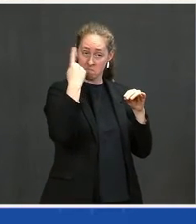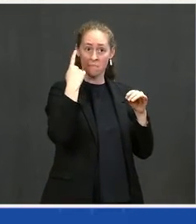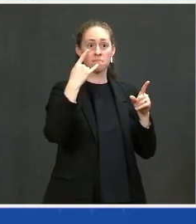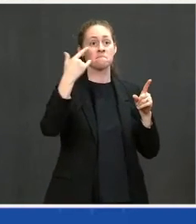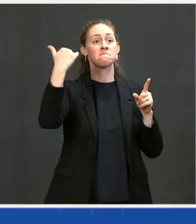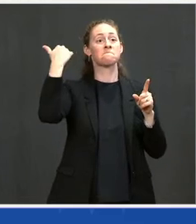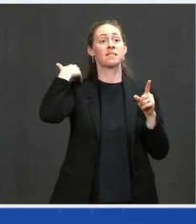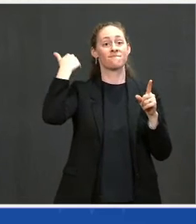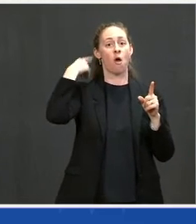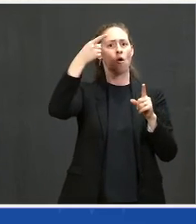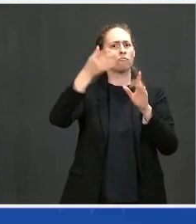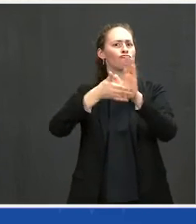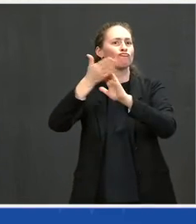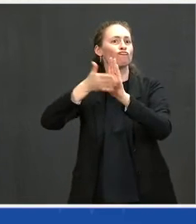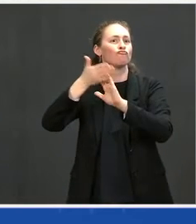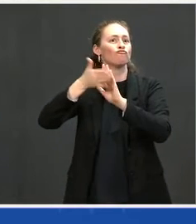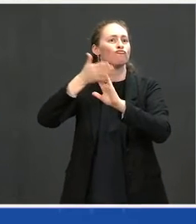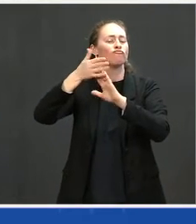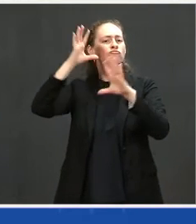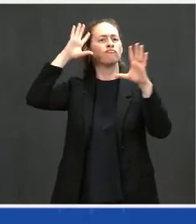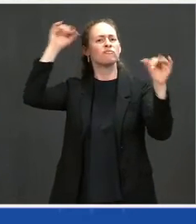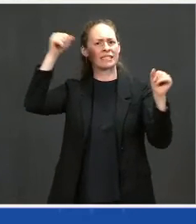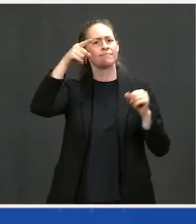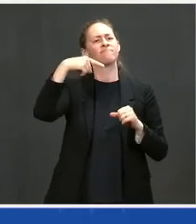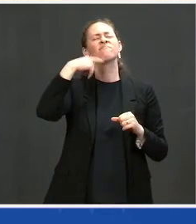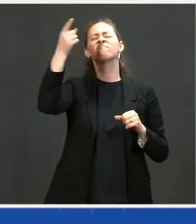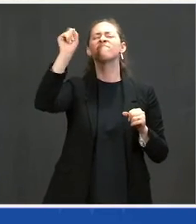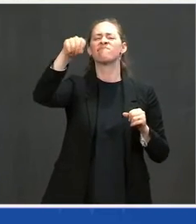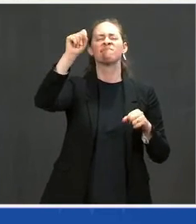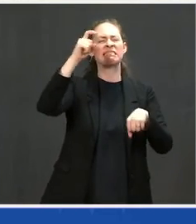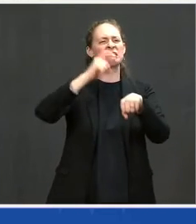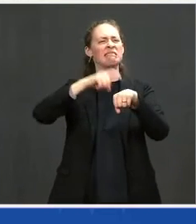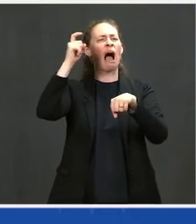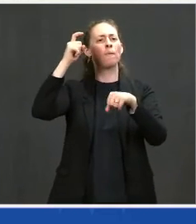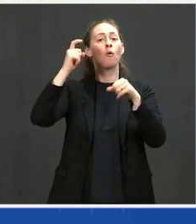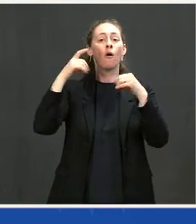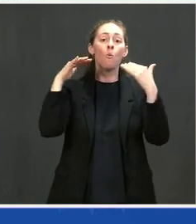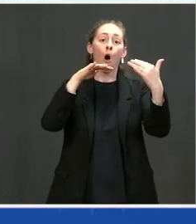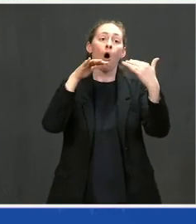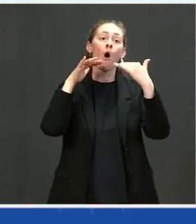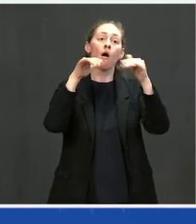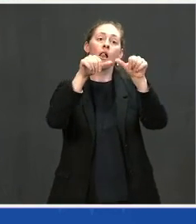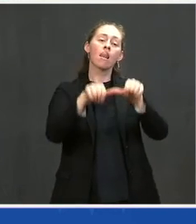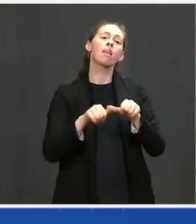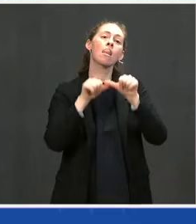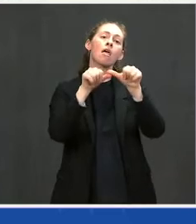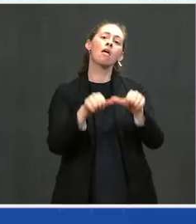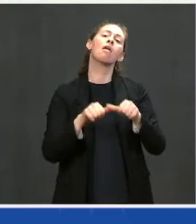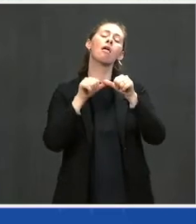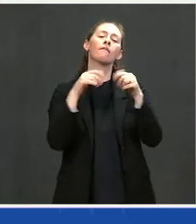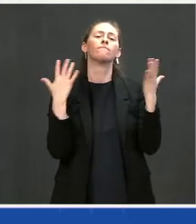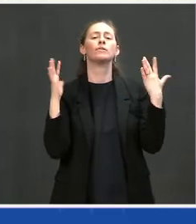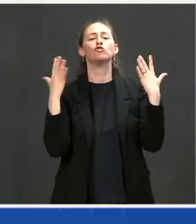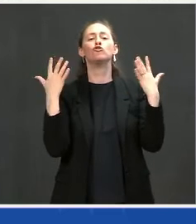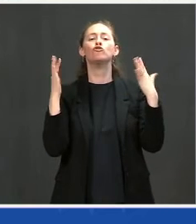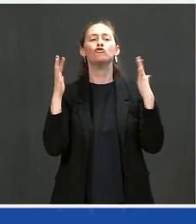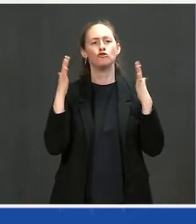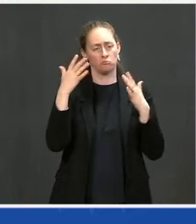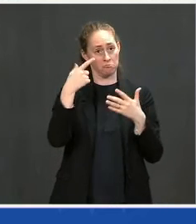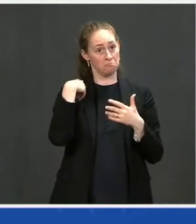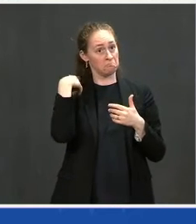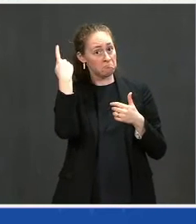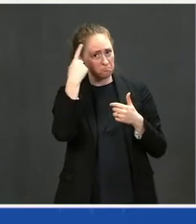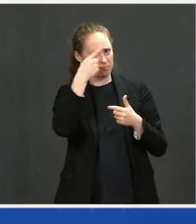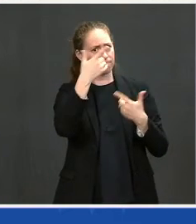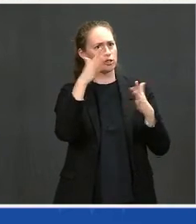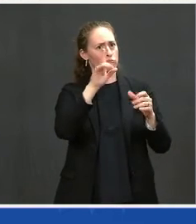end these forever wars. Can you commit to the American people that by May 2nd, the U.S. will